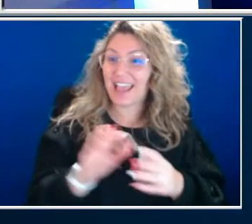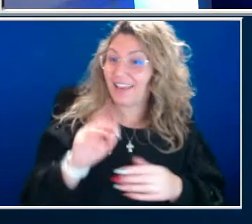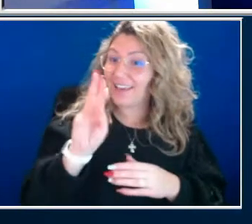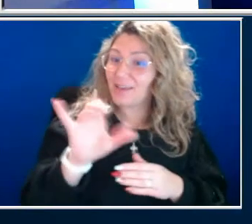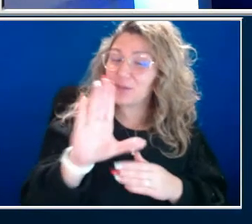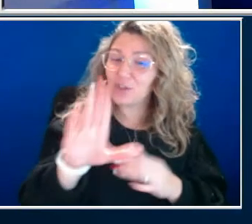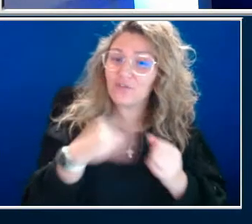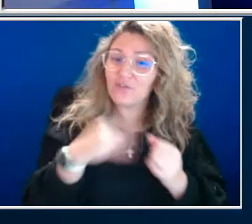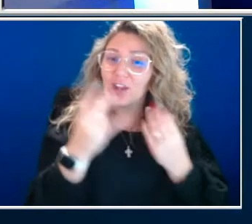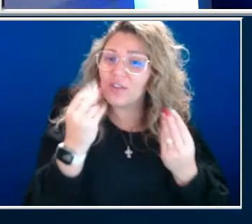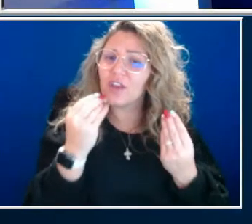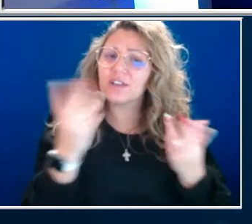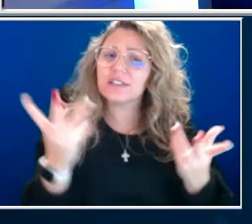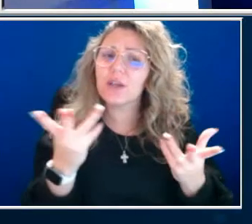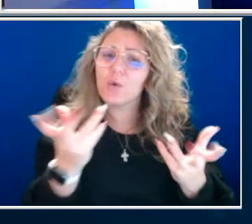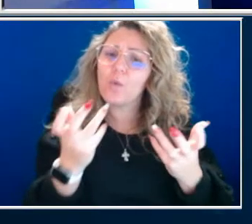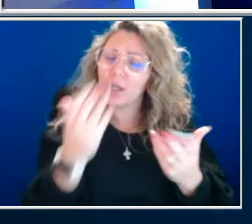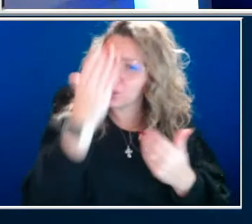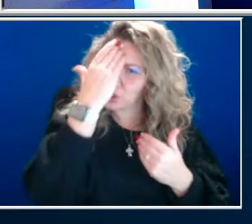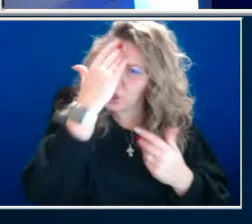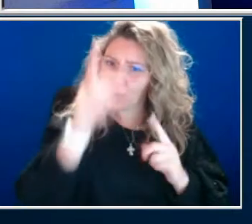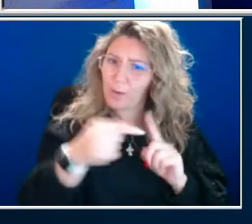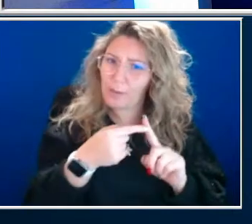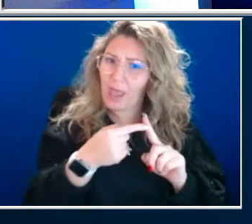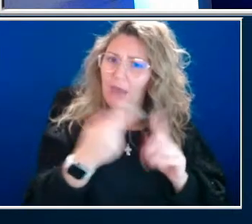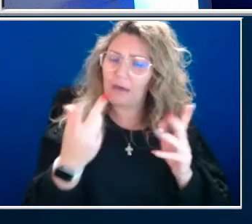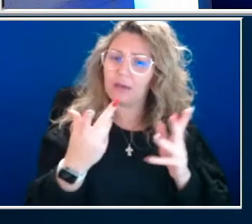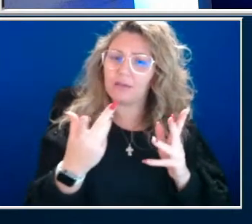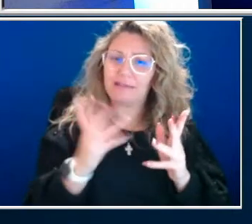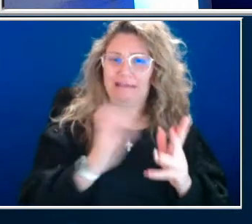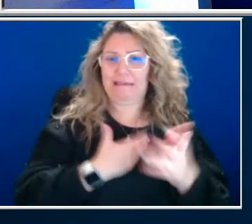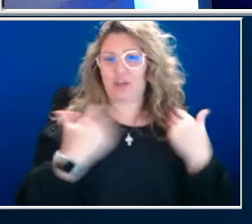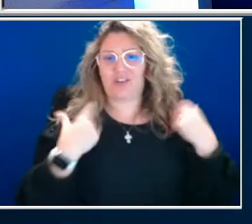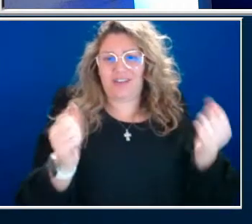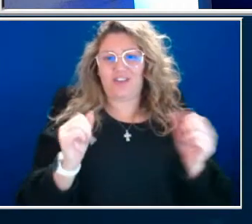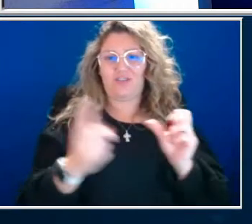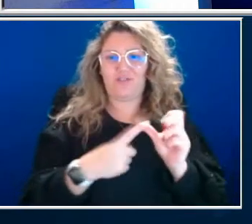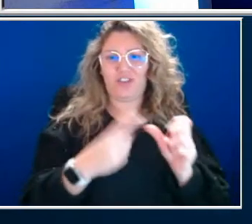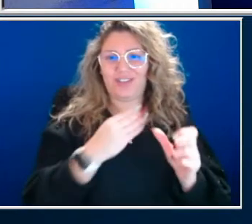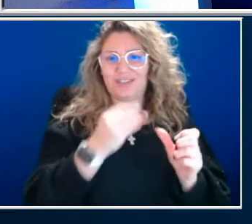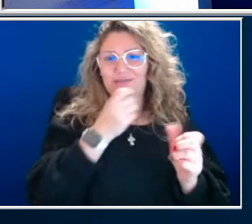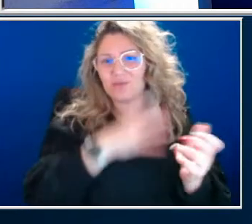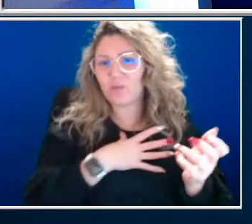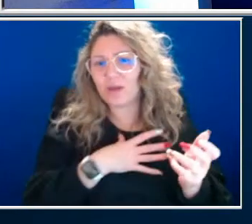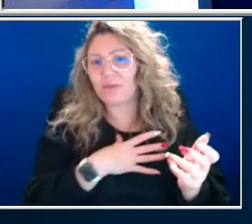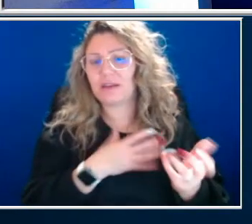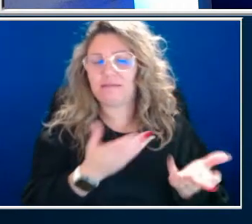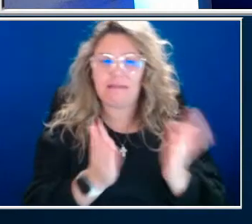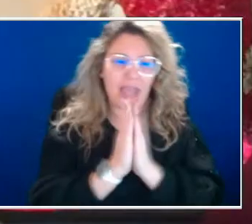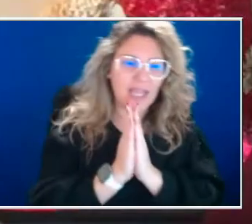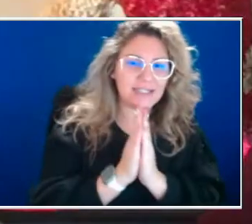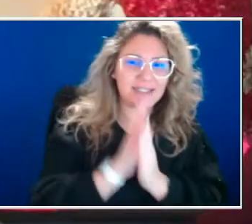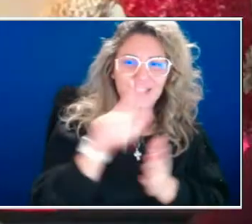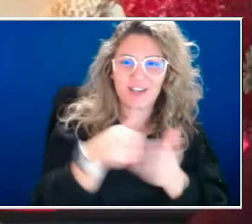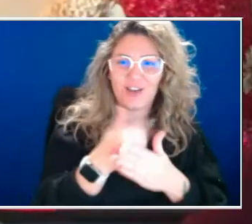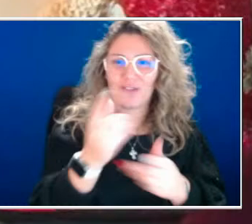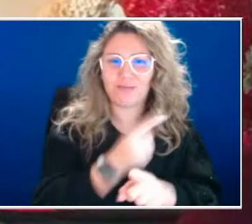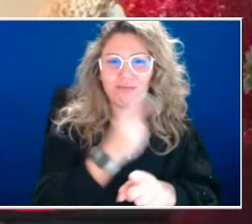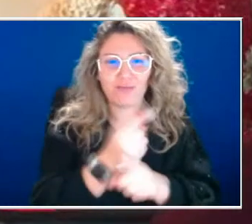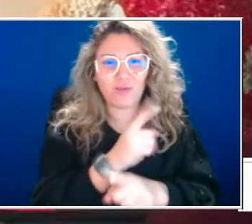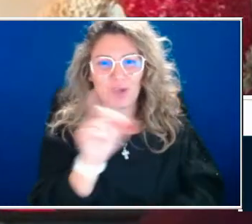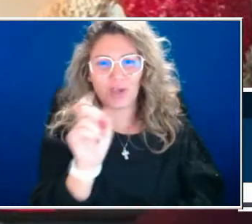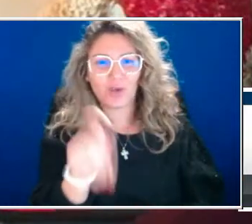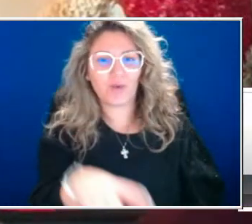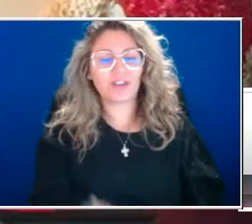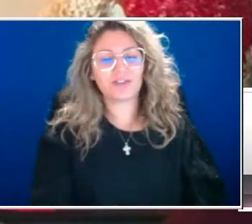just what do you want us to know about just kind of putting our health first, and as women, asking all the right questions? Right.